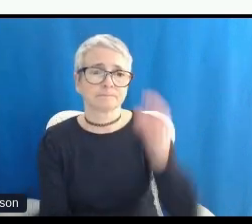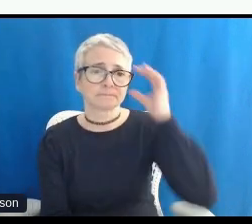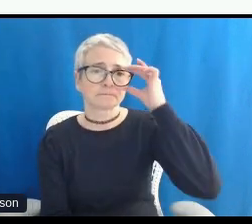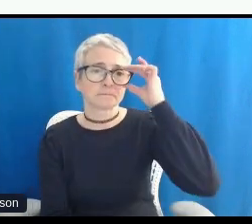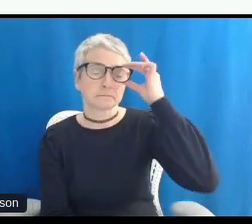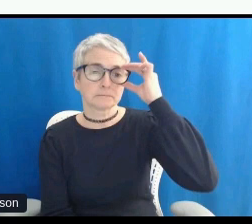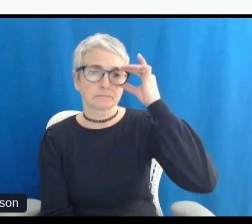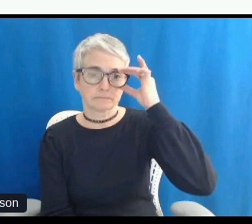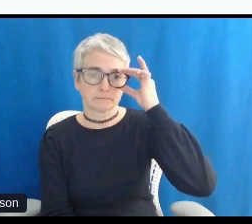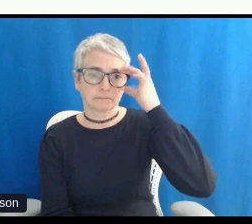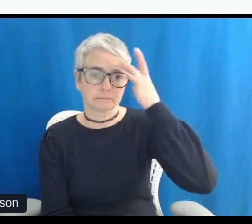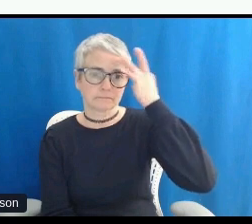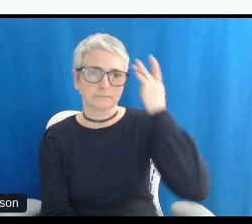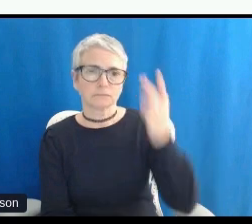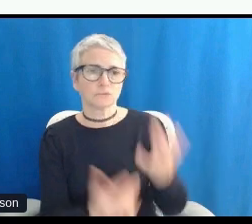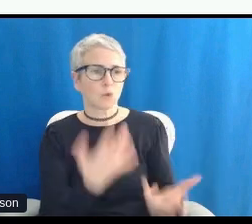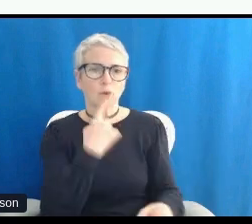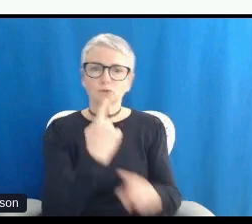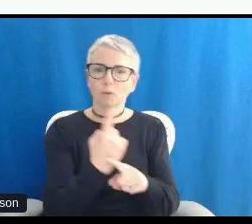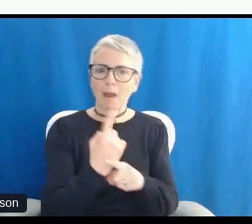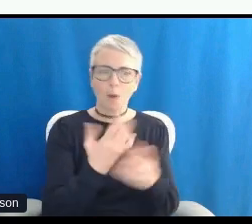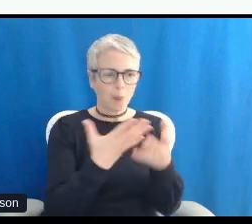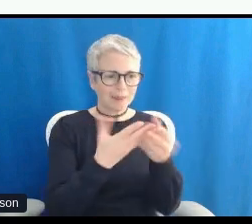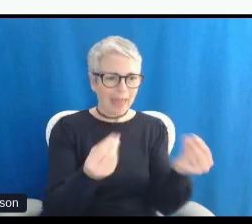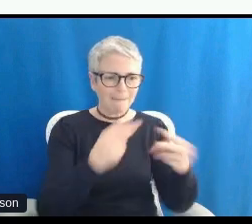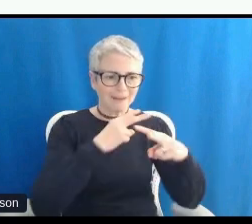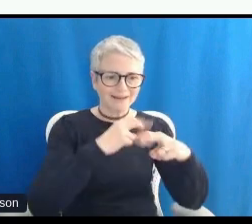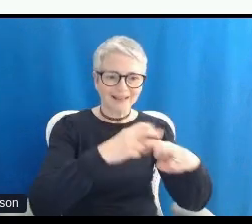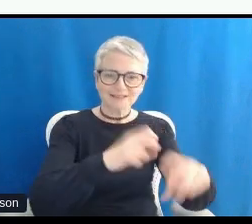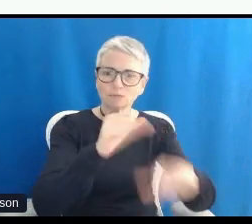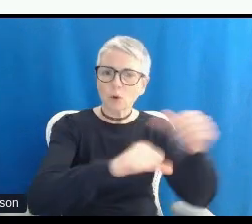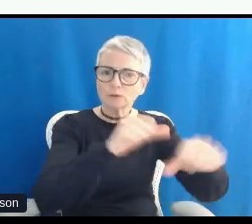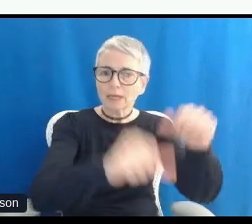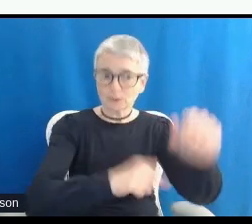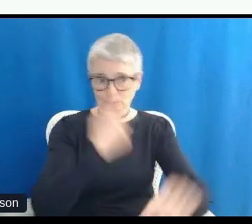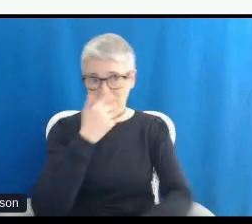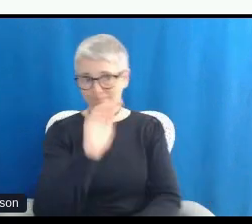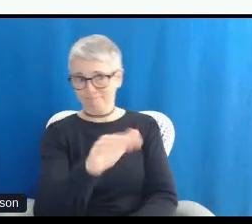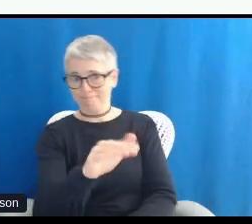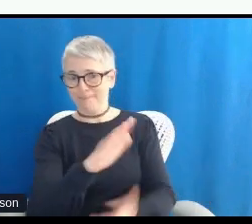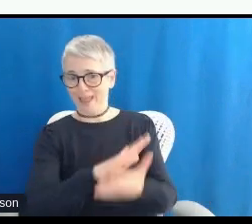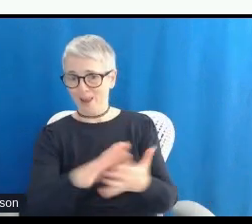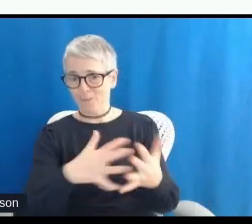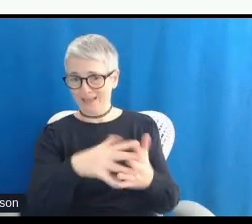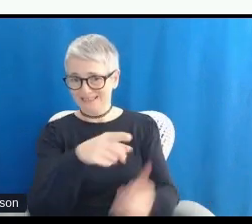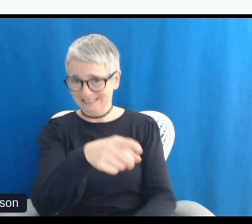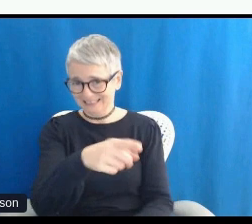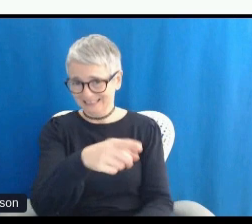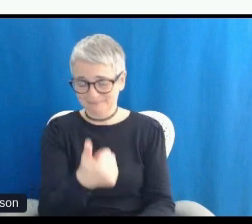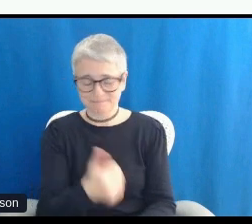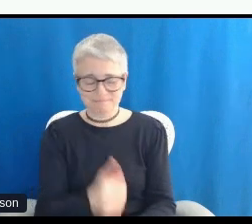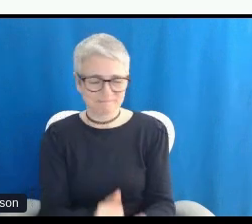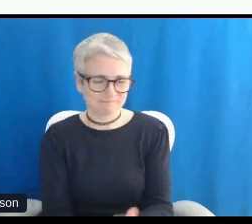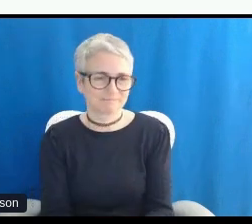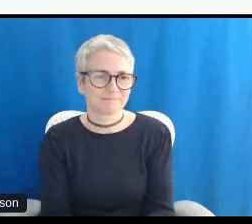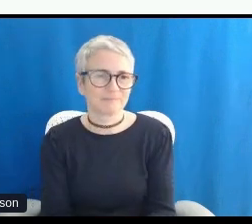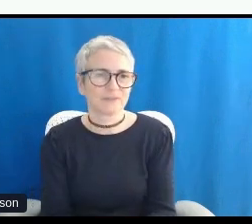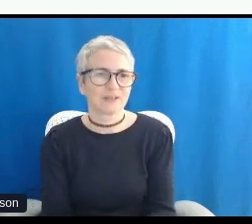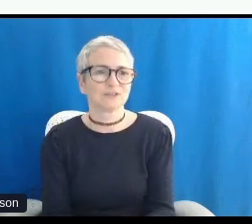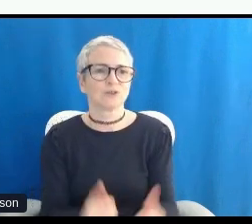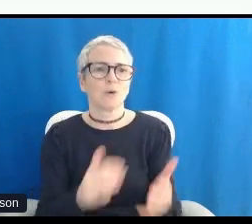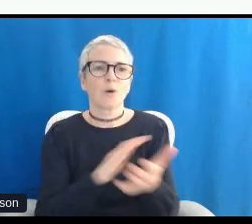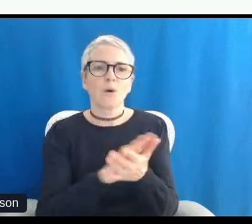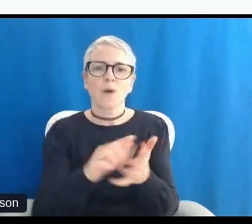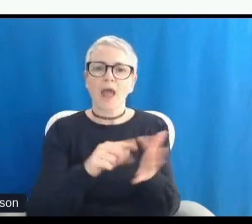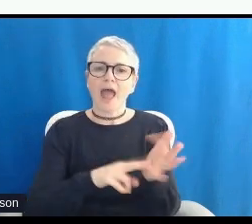process. So we have Helen Wicks, our workplace relationship manager, and she's available on helen.wicks with an ES